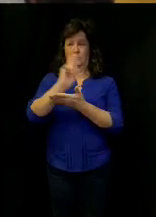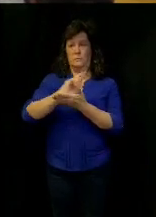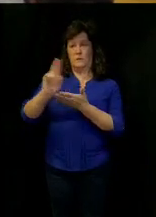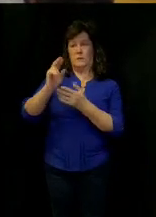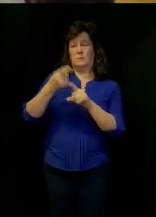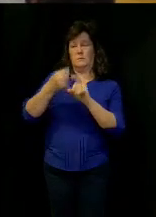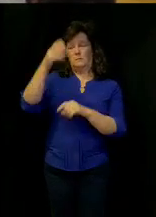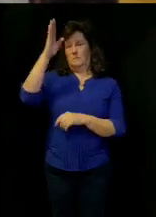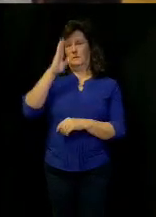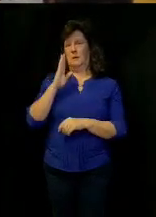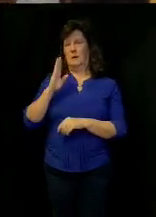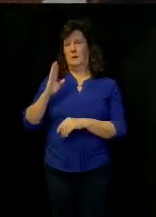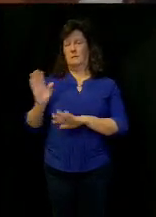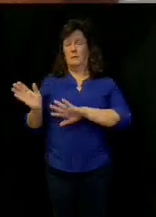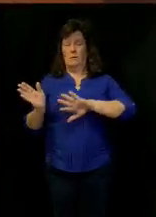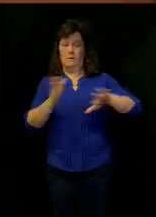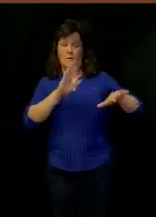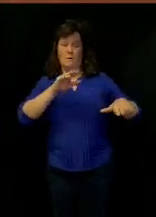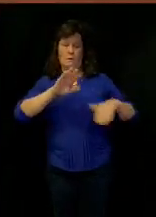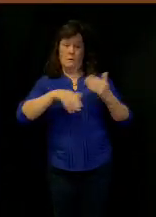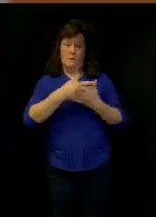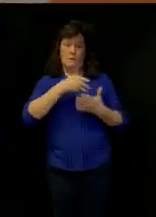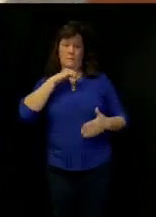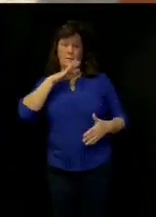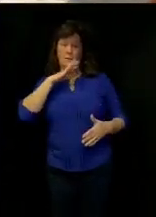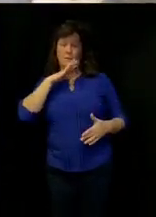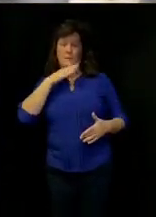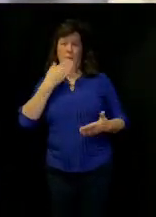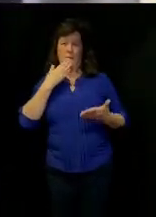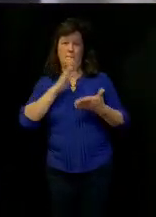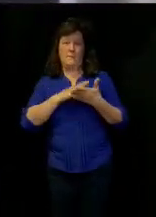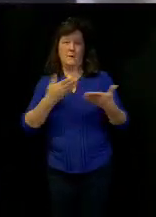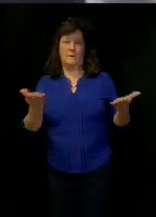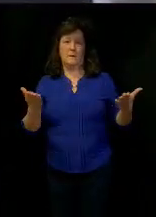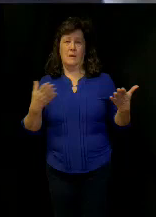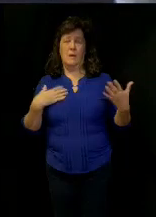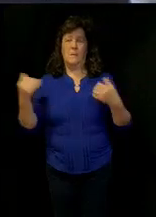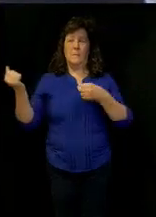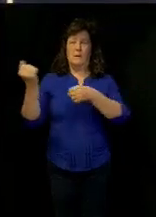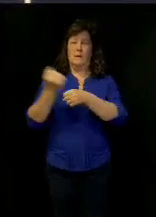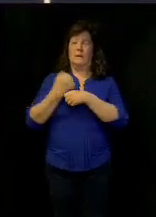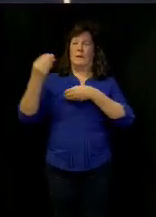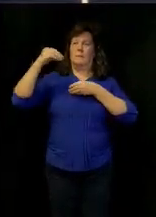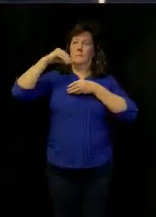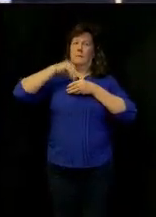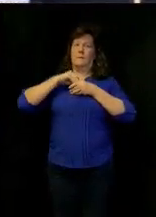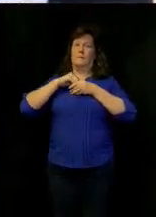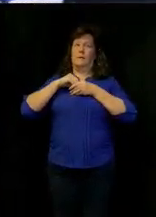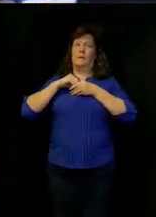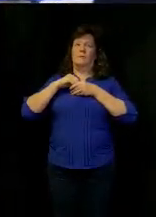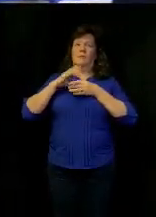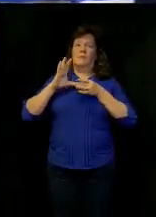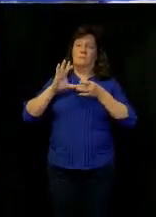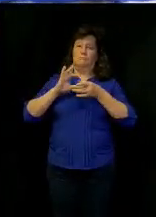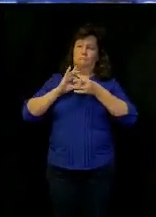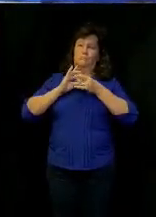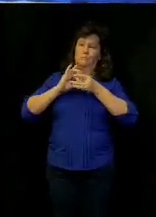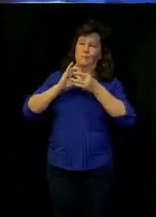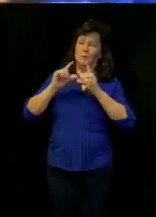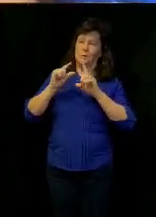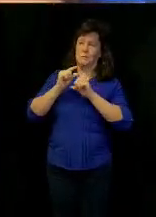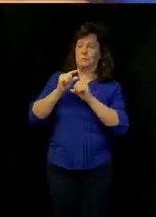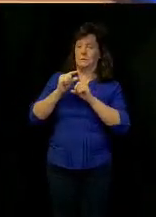all filthiness and overflow of wickedness and receive with meekness the implanted what? So you got to receive the